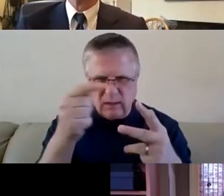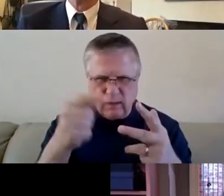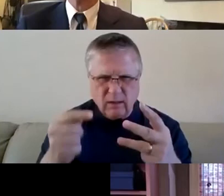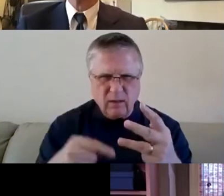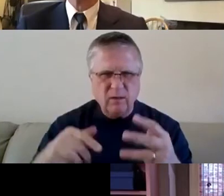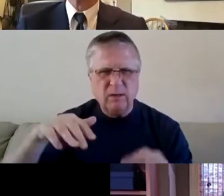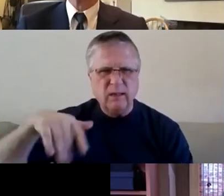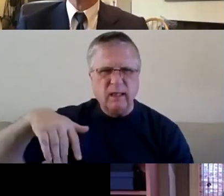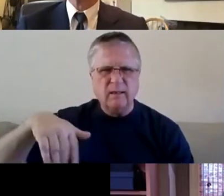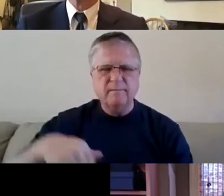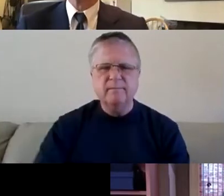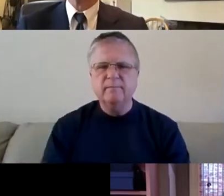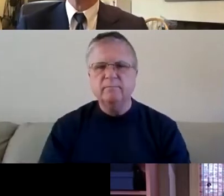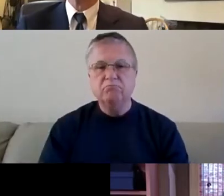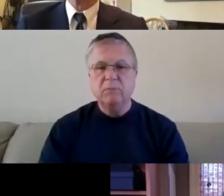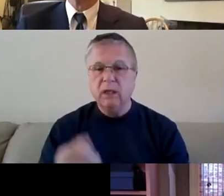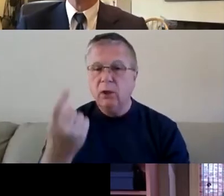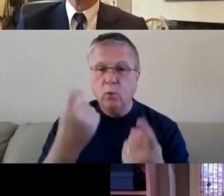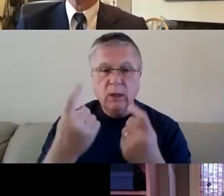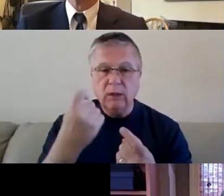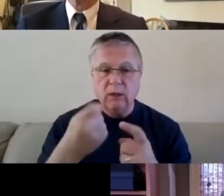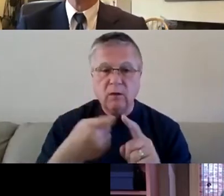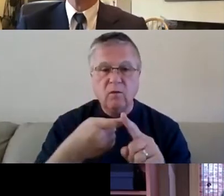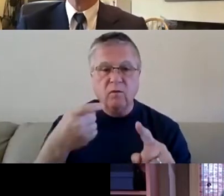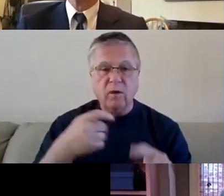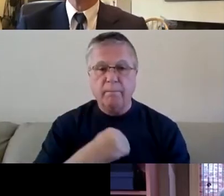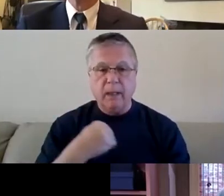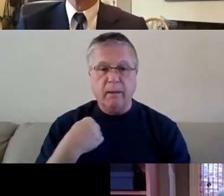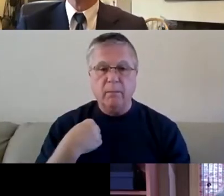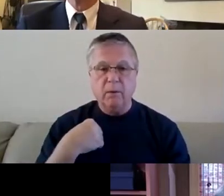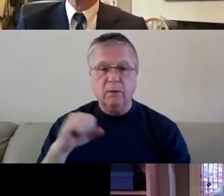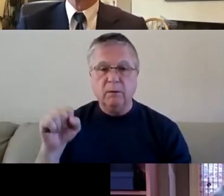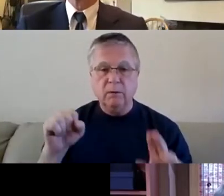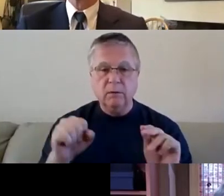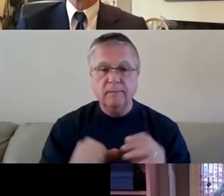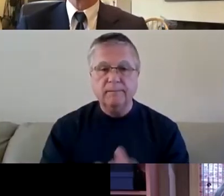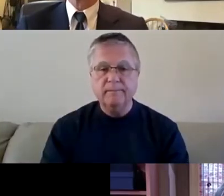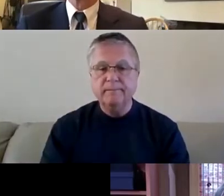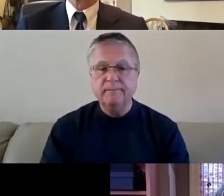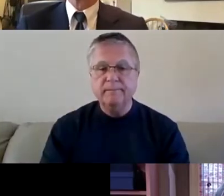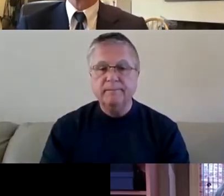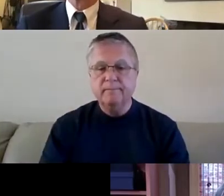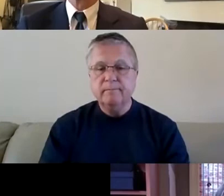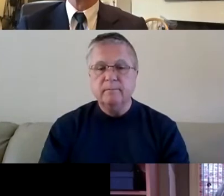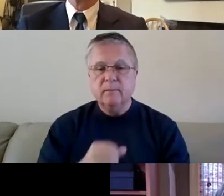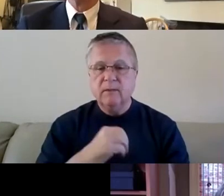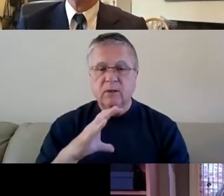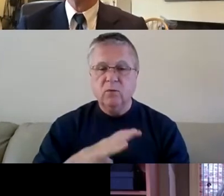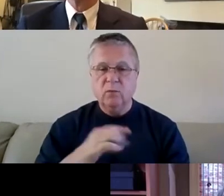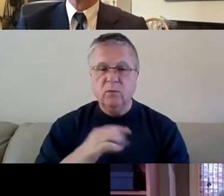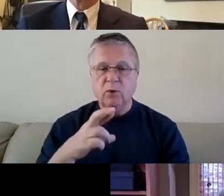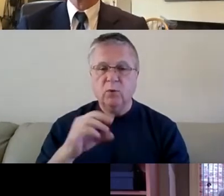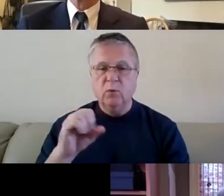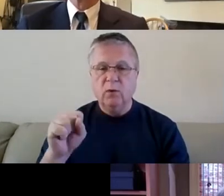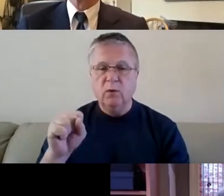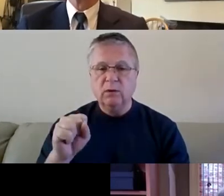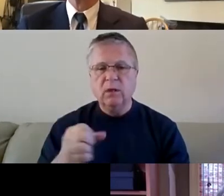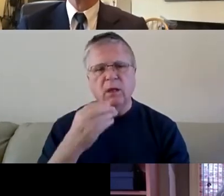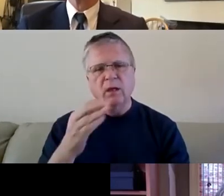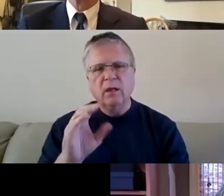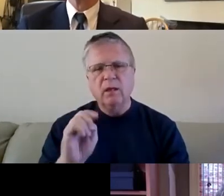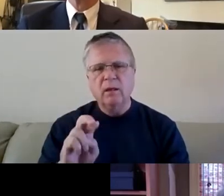yet. Are there questions from members? Councilwoman Gross? Thank you, Mr.